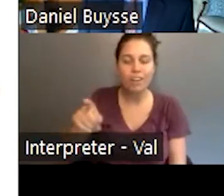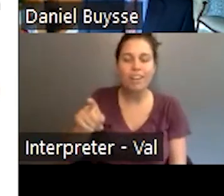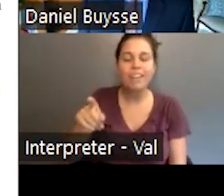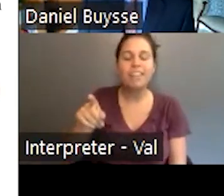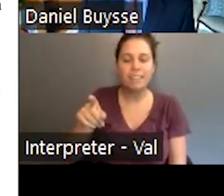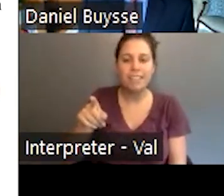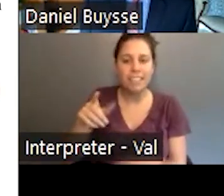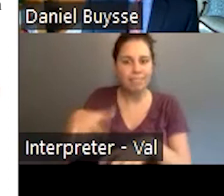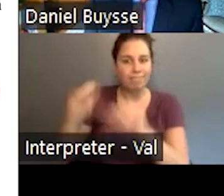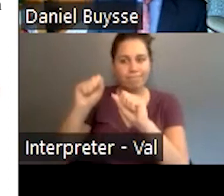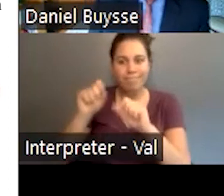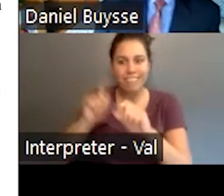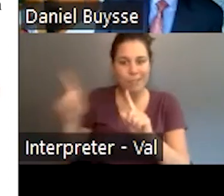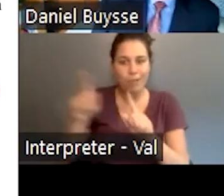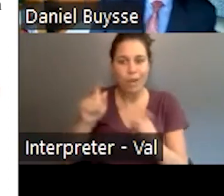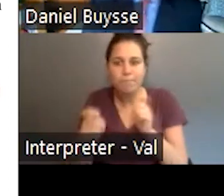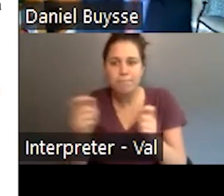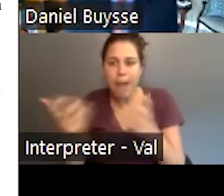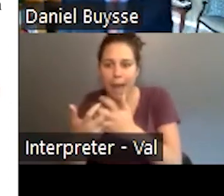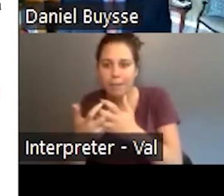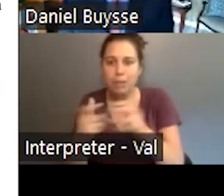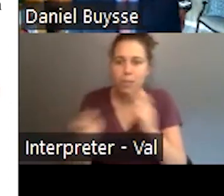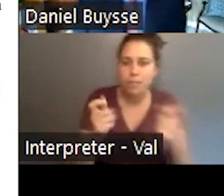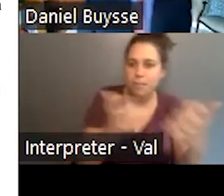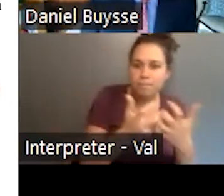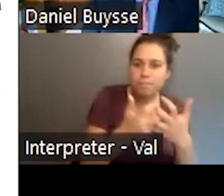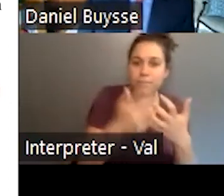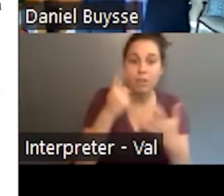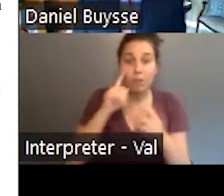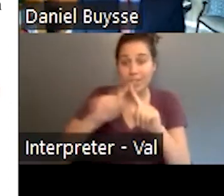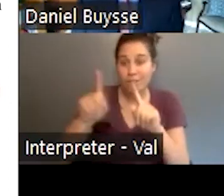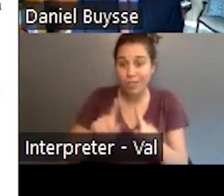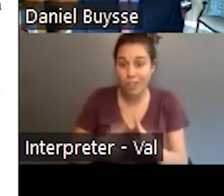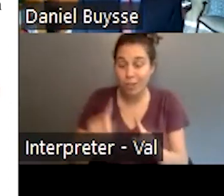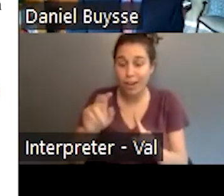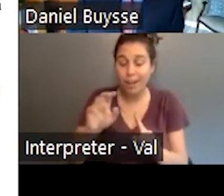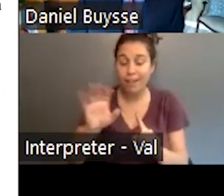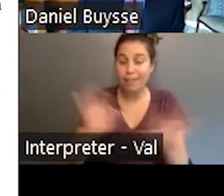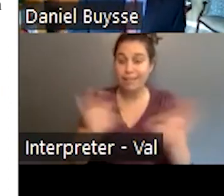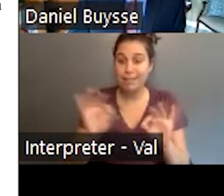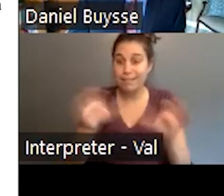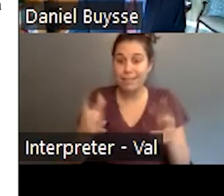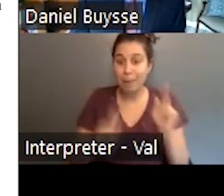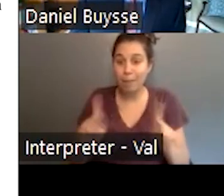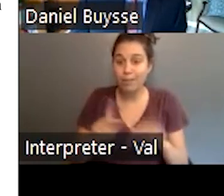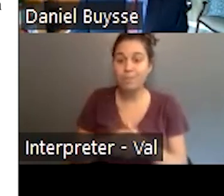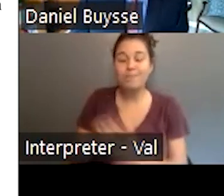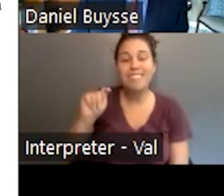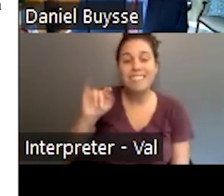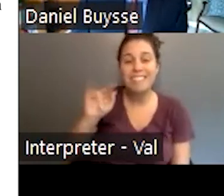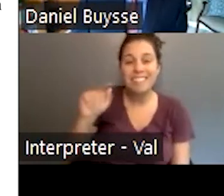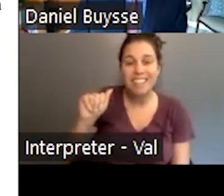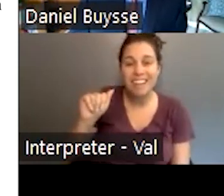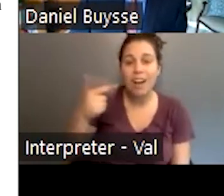conducting these sorts of adaptations to look at very different sorts of samples. So my colleagues Tina Goldstein, Adrian Soner,